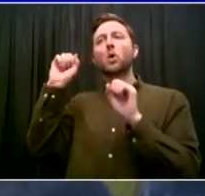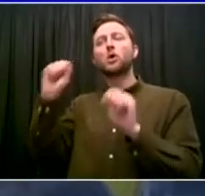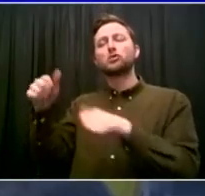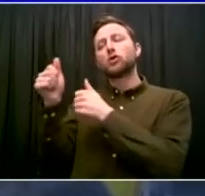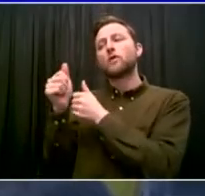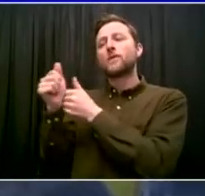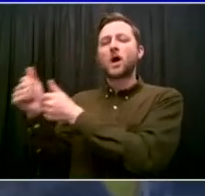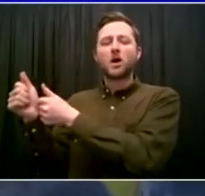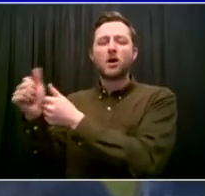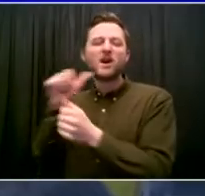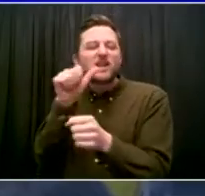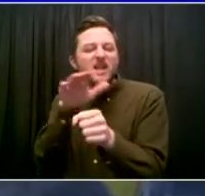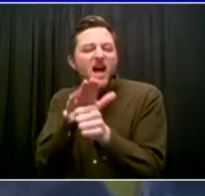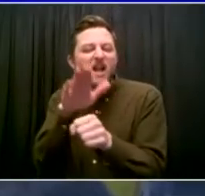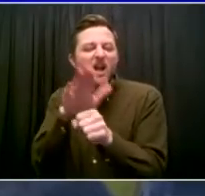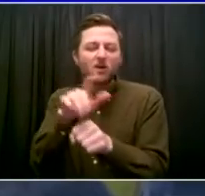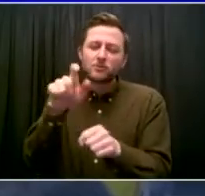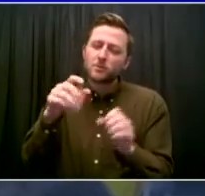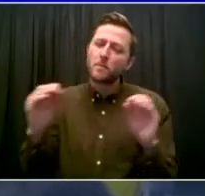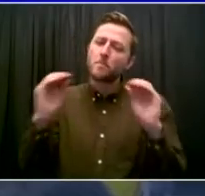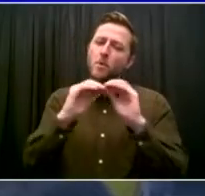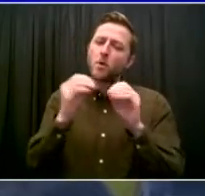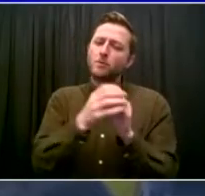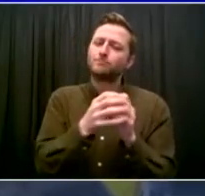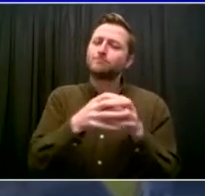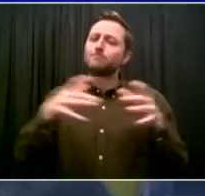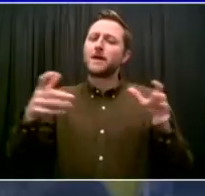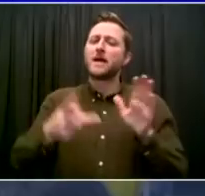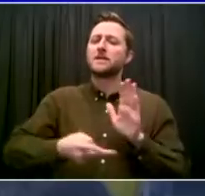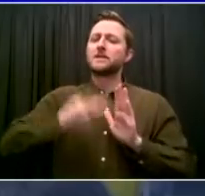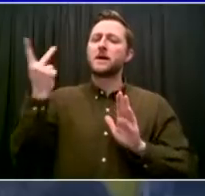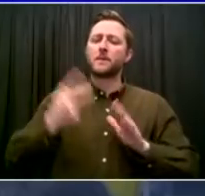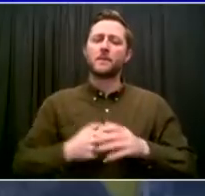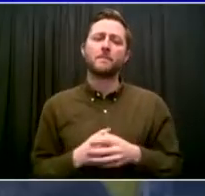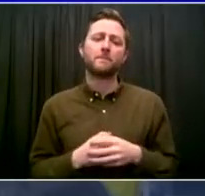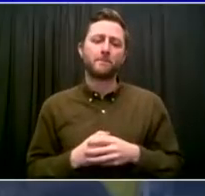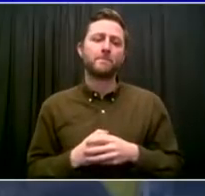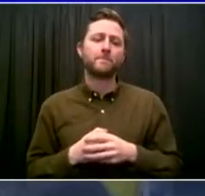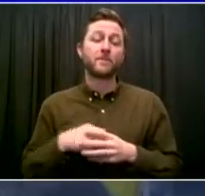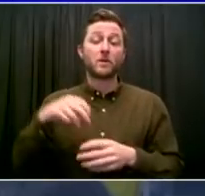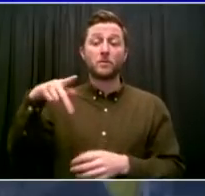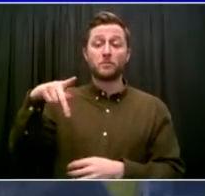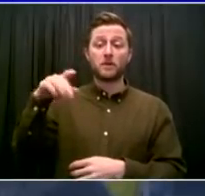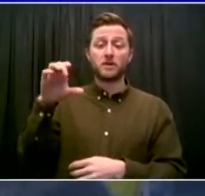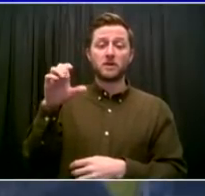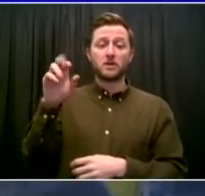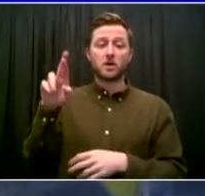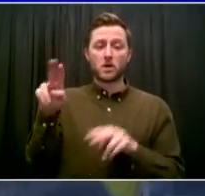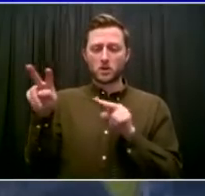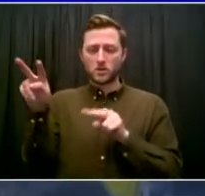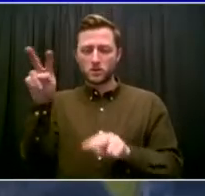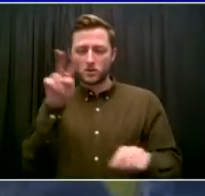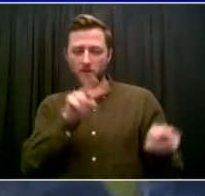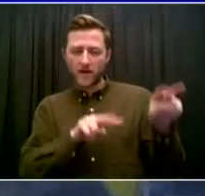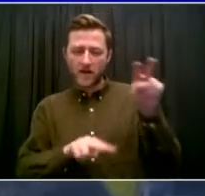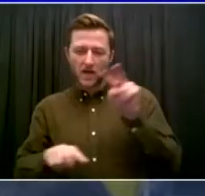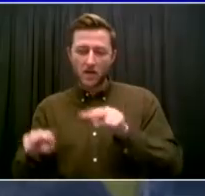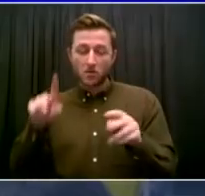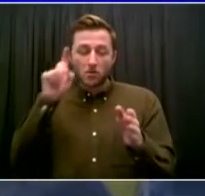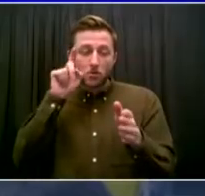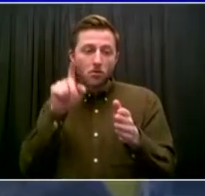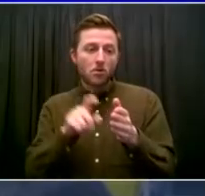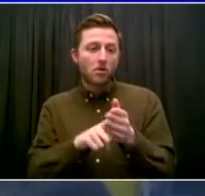we were capable of doing so. The numbers that this program showed, increasing testing works. That was what